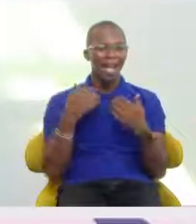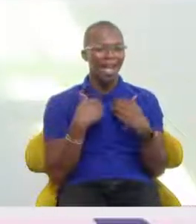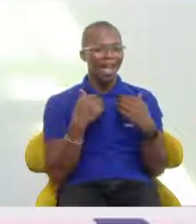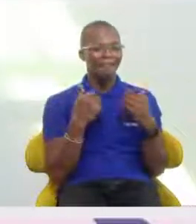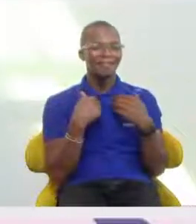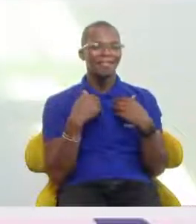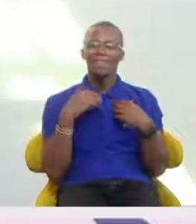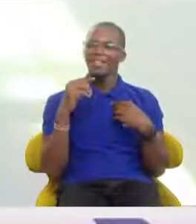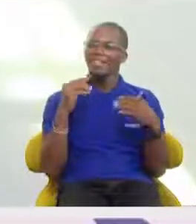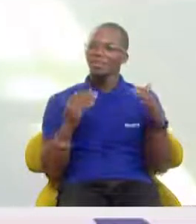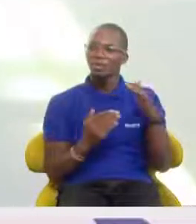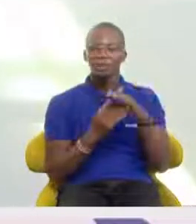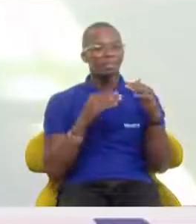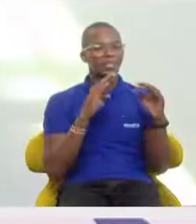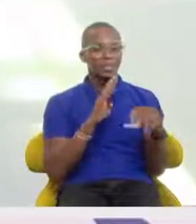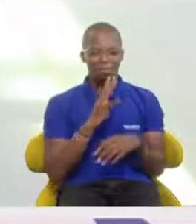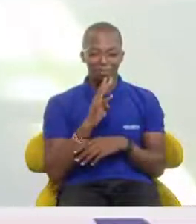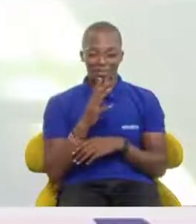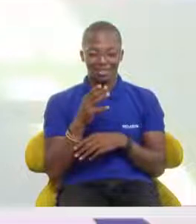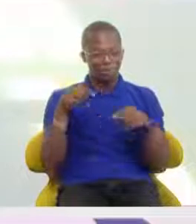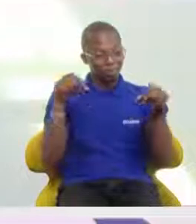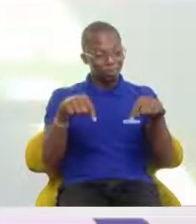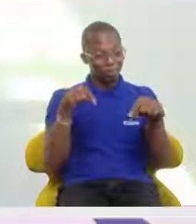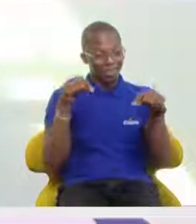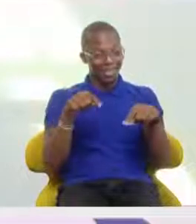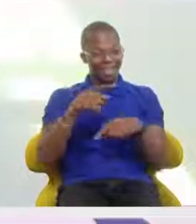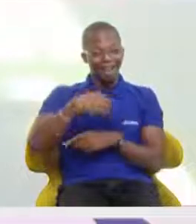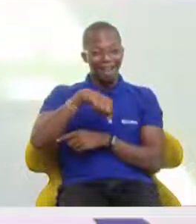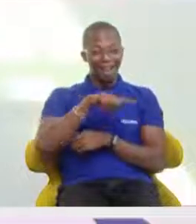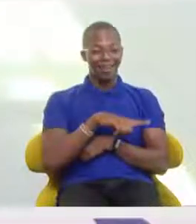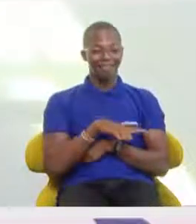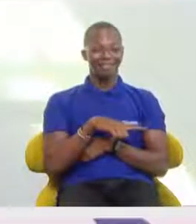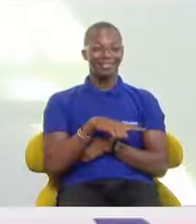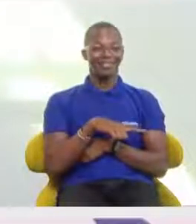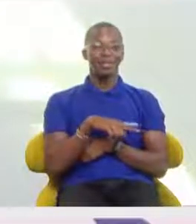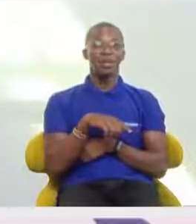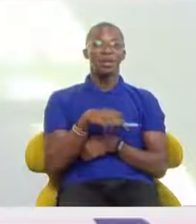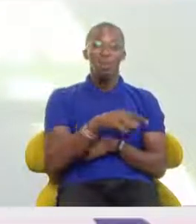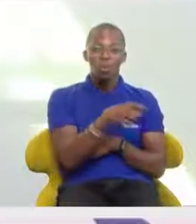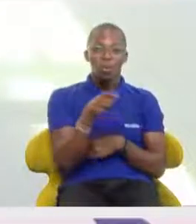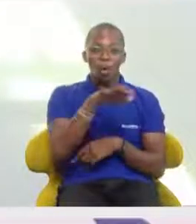prepare youth with disabilities to participate in the digital economy.